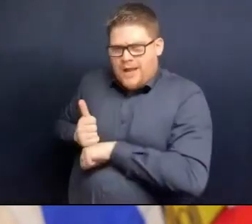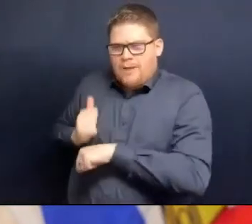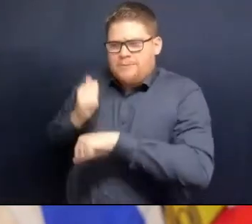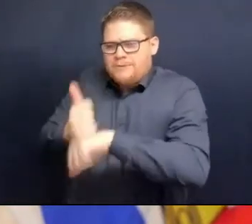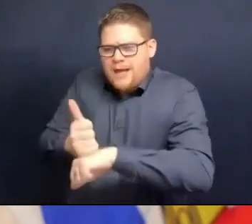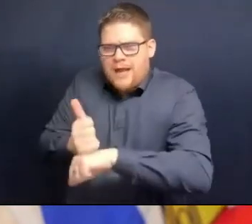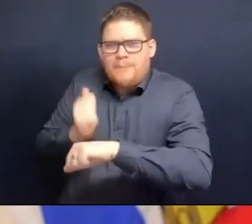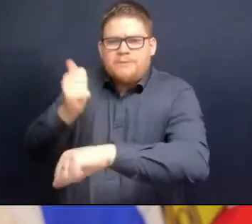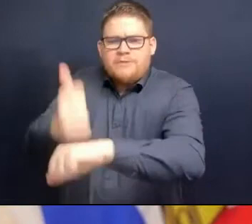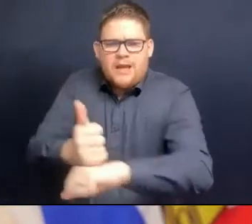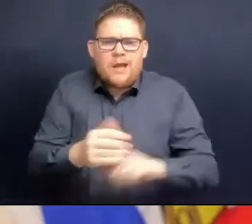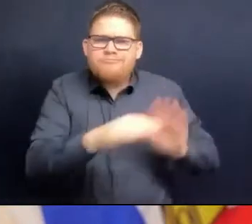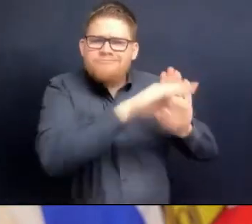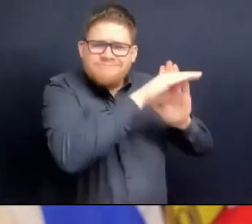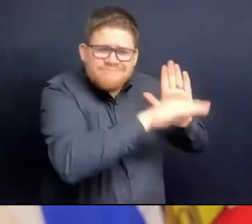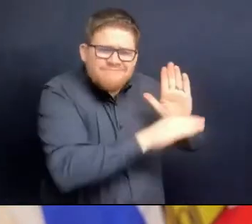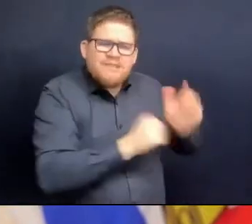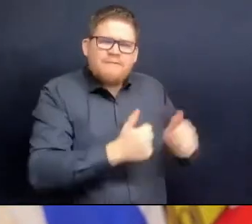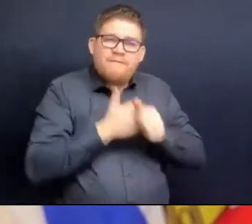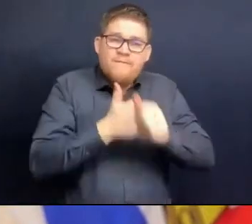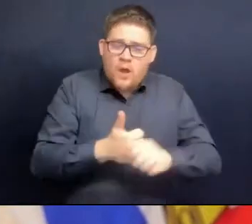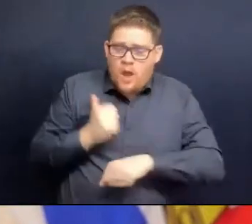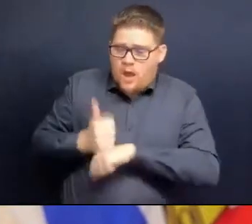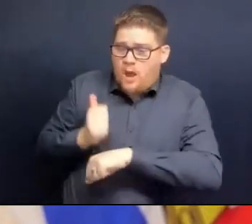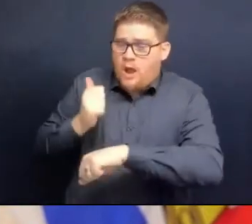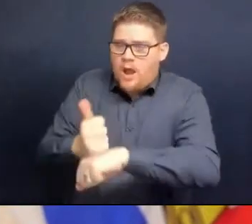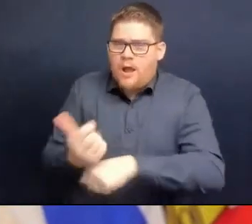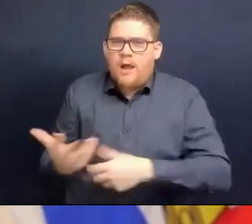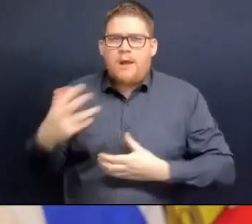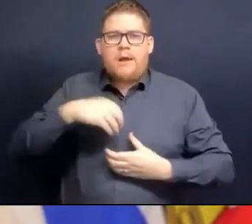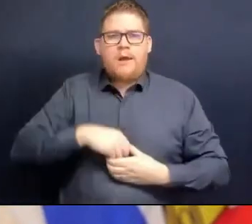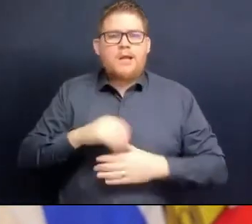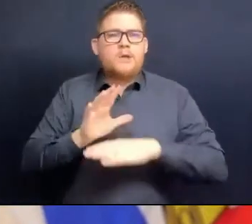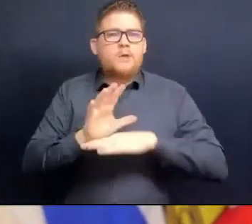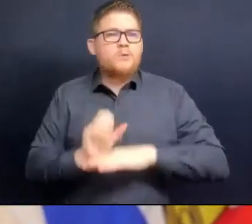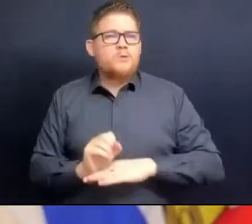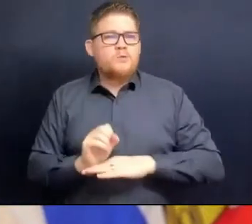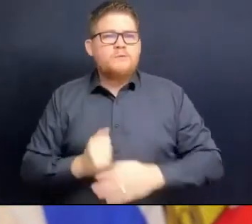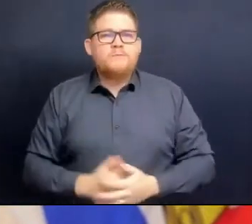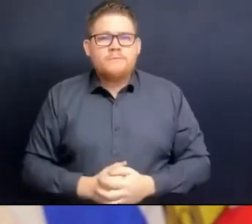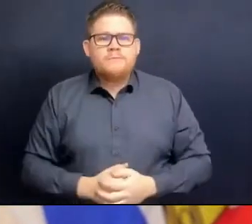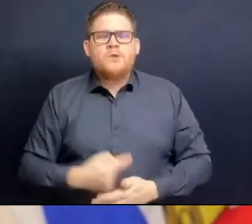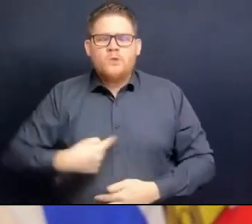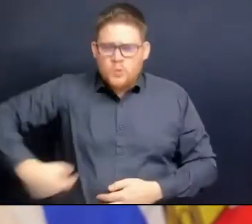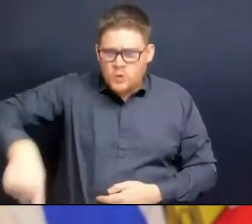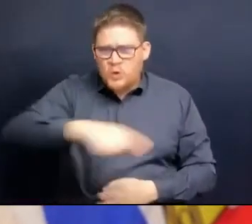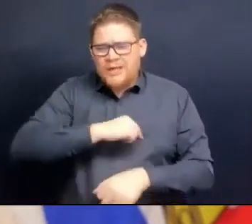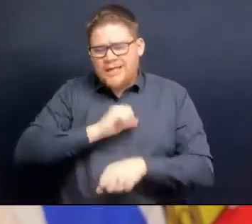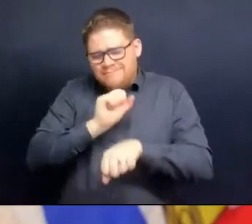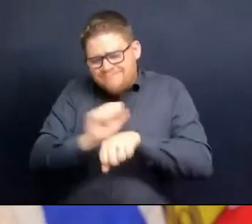of the BC vaccine card, and because people are doing the right thing in BC.